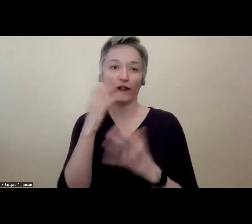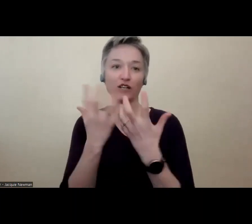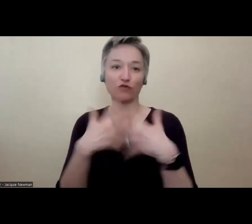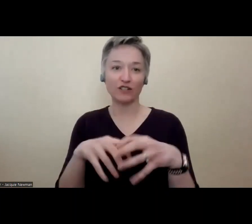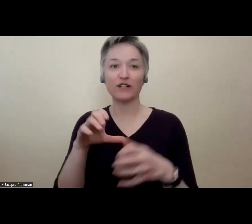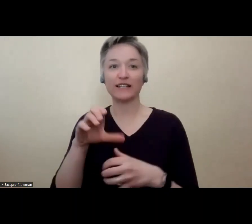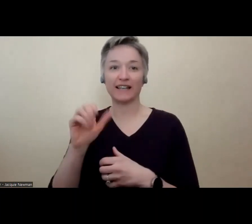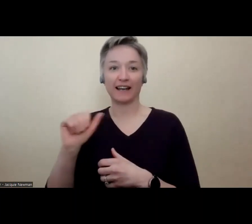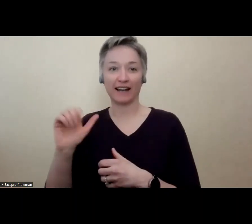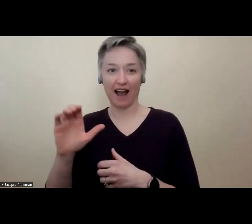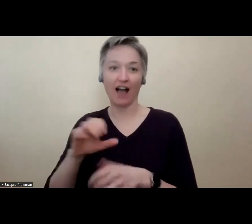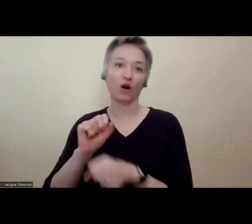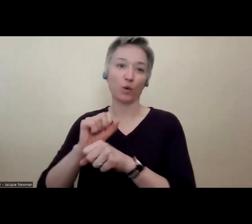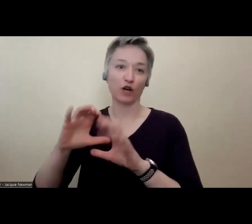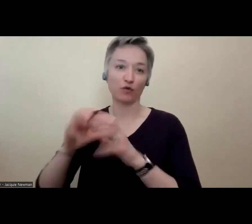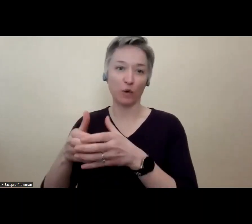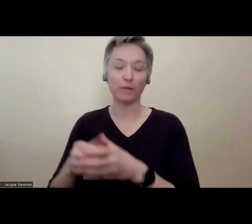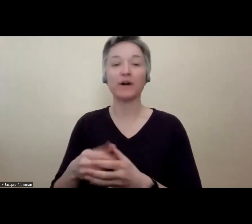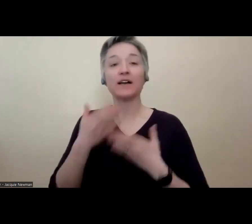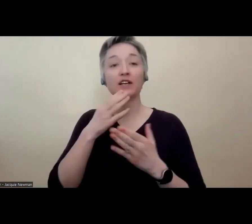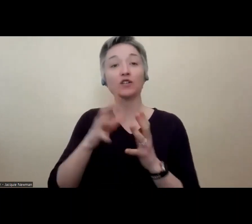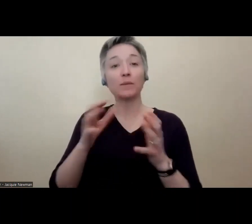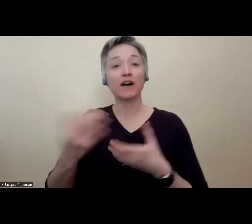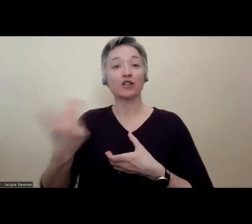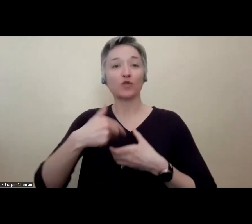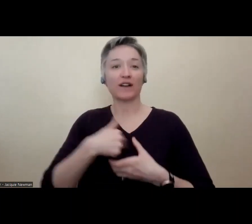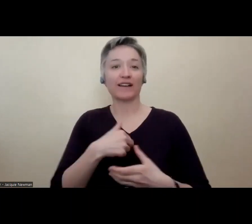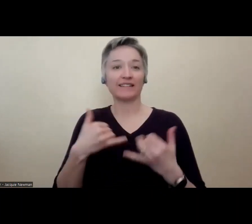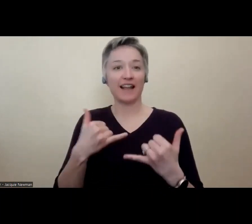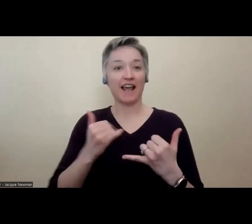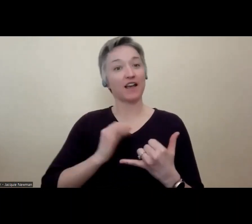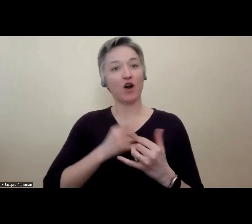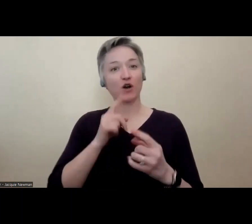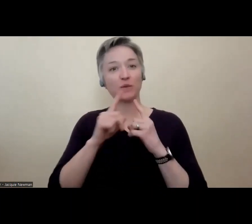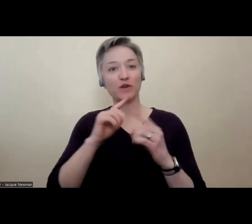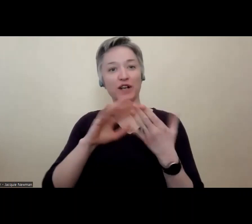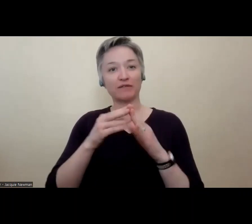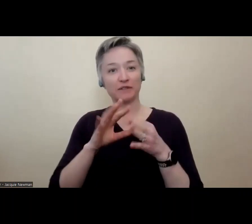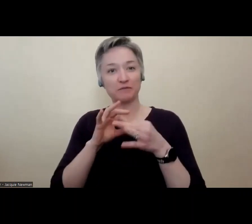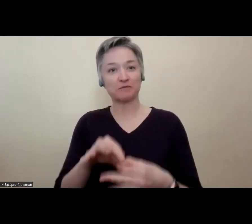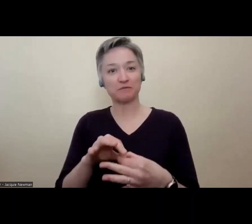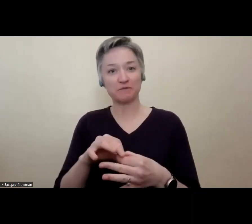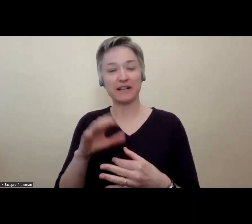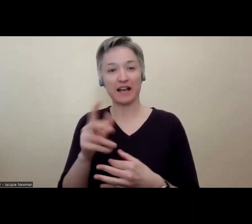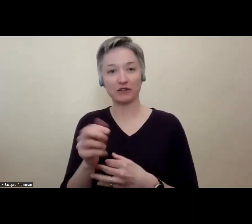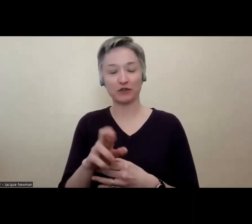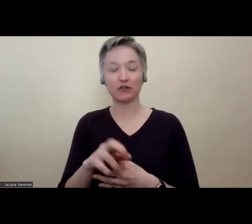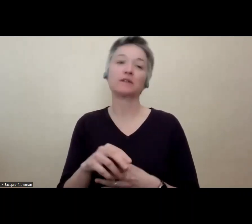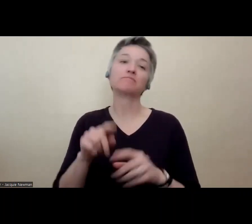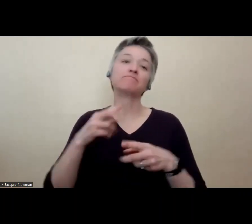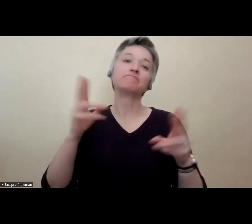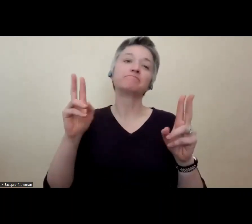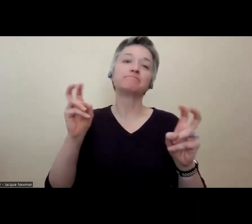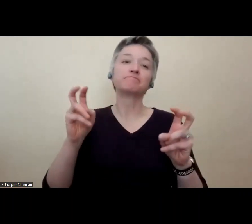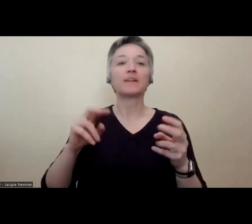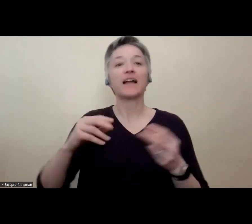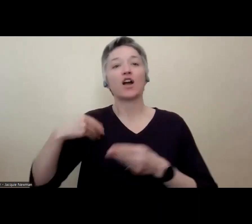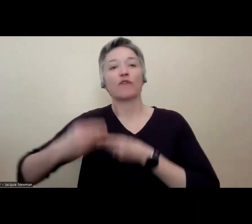Thank you so much for joining us for today's community conversation on cancer, titled Hereditary Cancer Screening, What You Need to